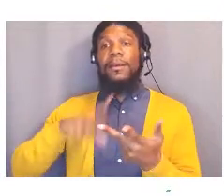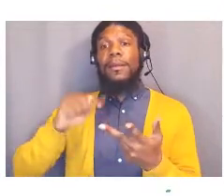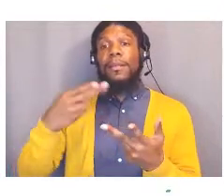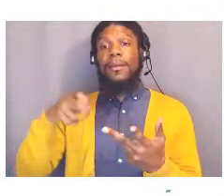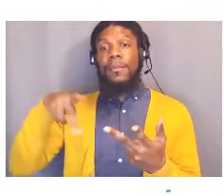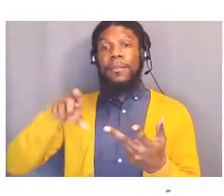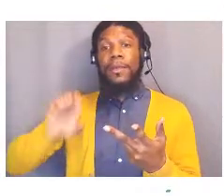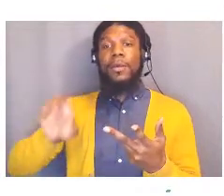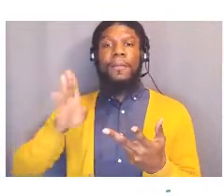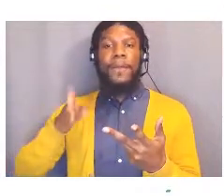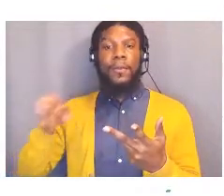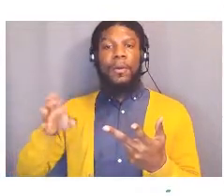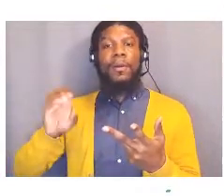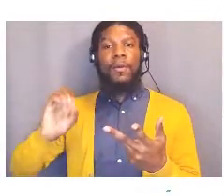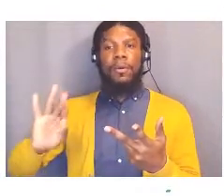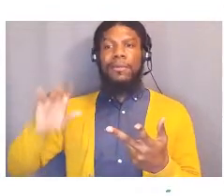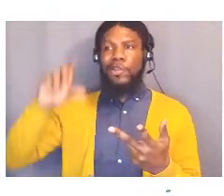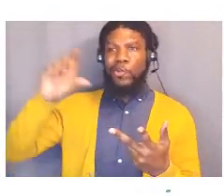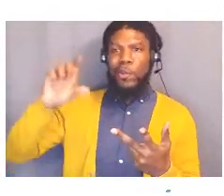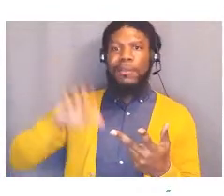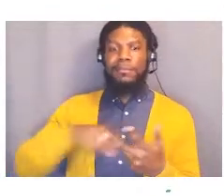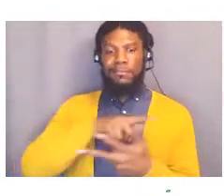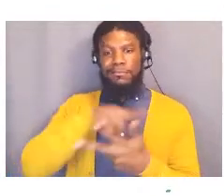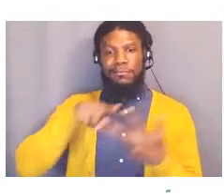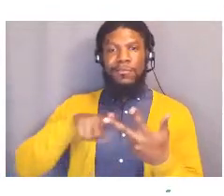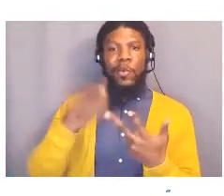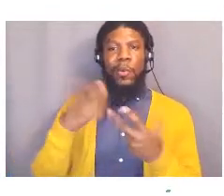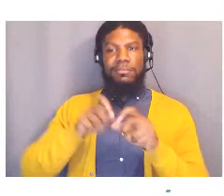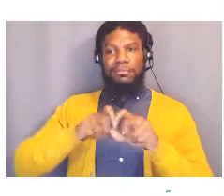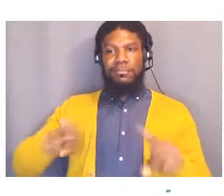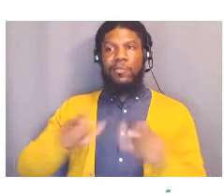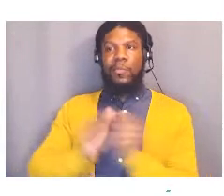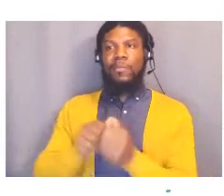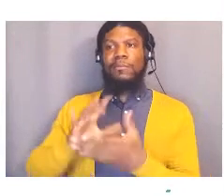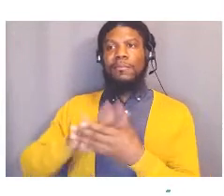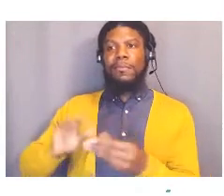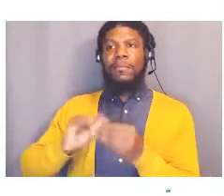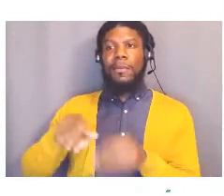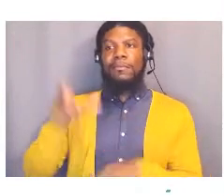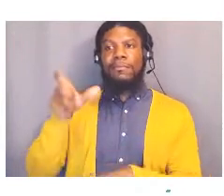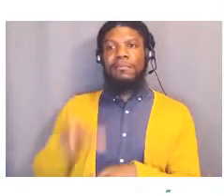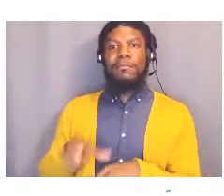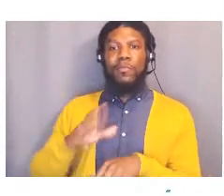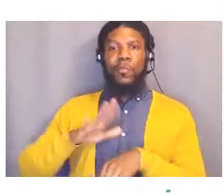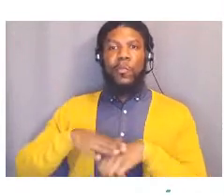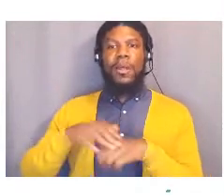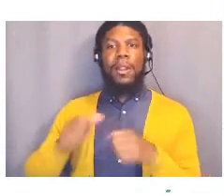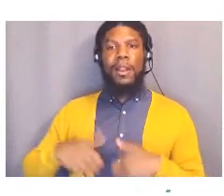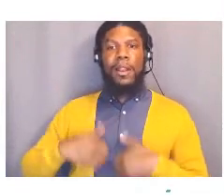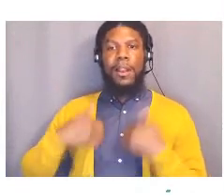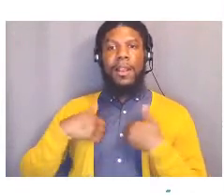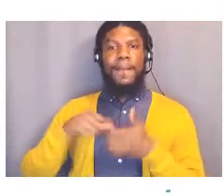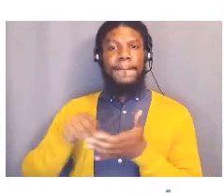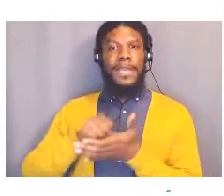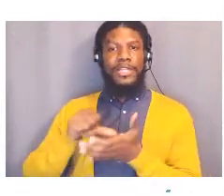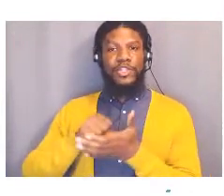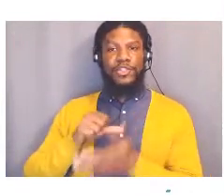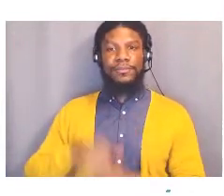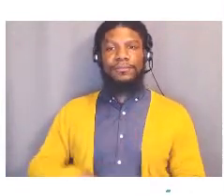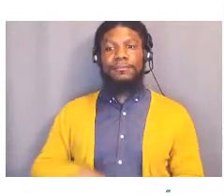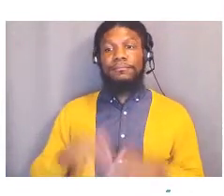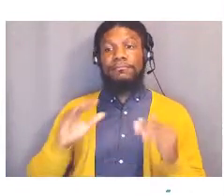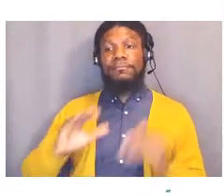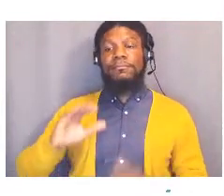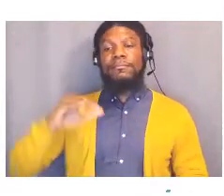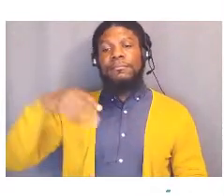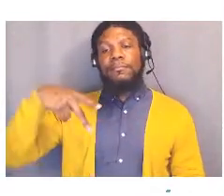on Instagram. And these handles are also being shared in the comment box on the live viewing page. The Peale is